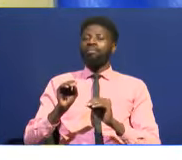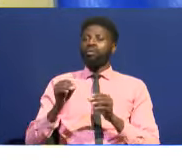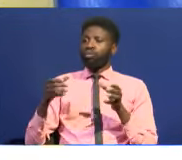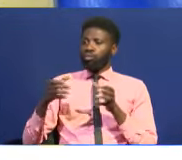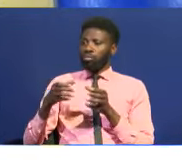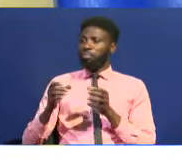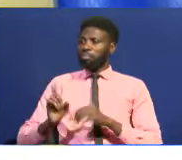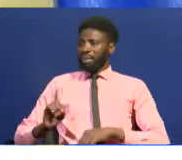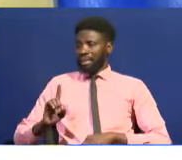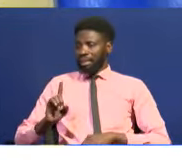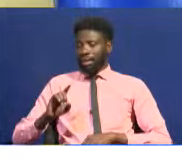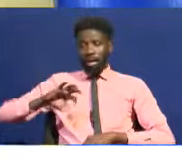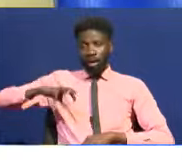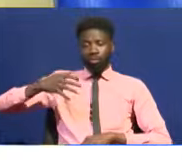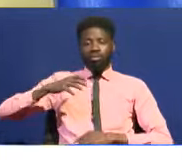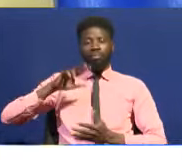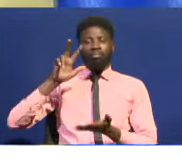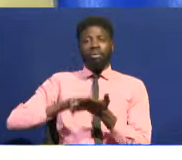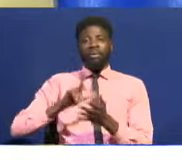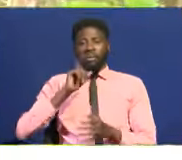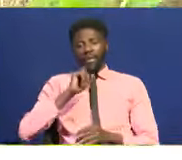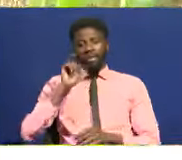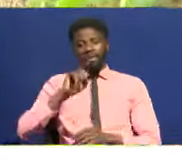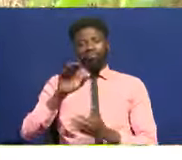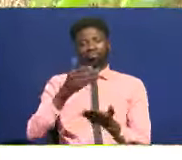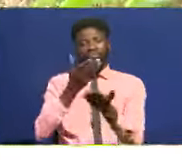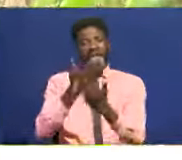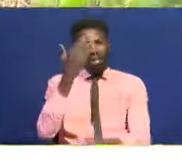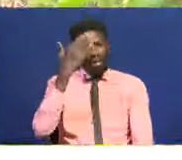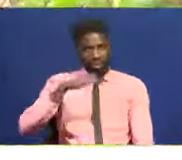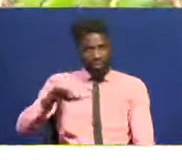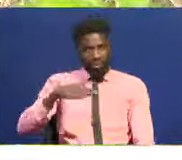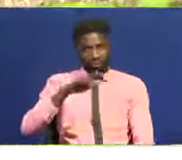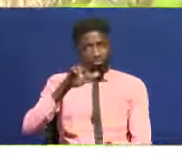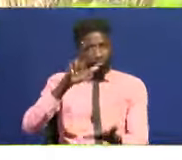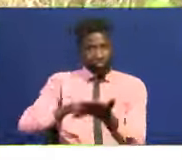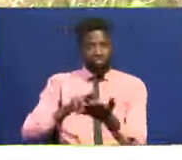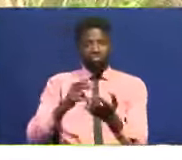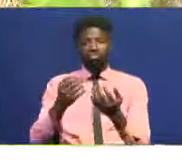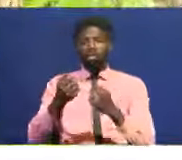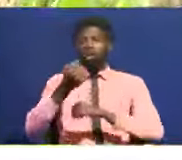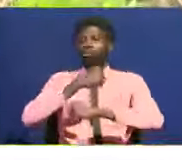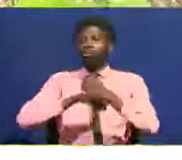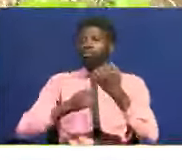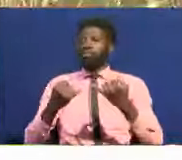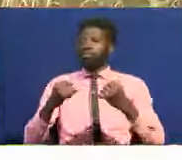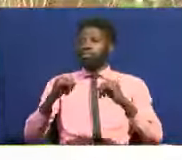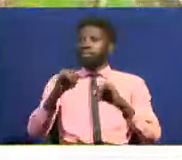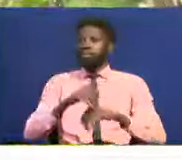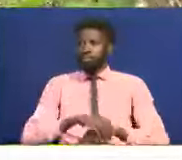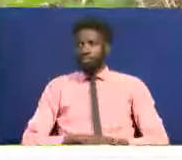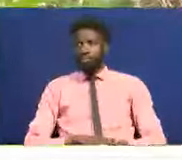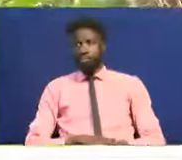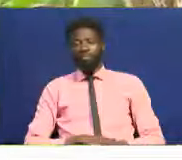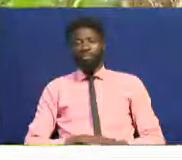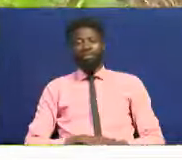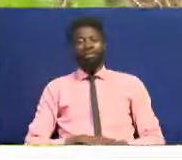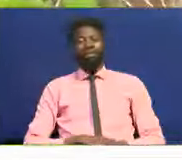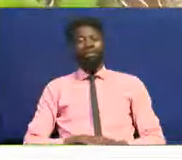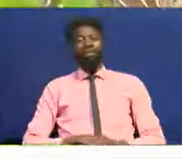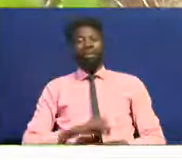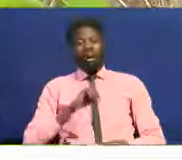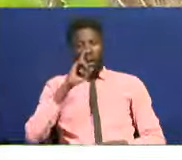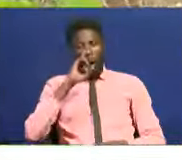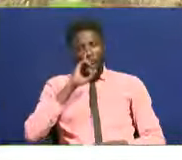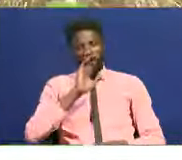that we can now implement it. Aggressive sand mining is increasingly biting into settlements here and appears to